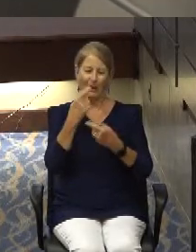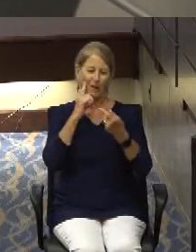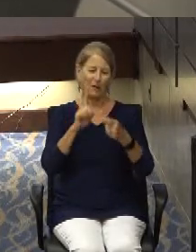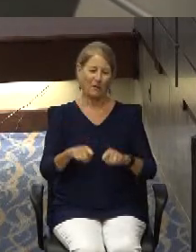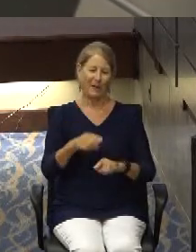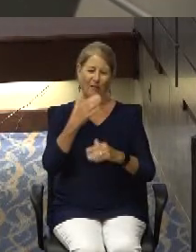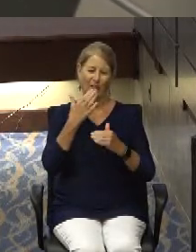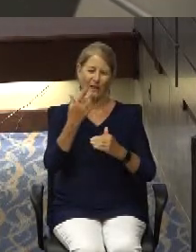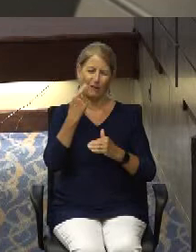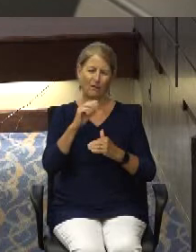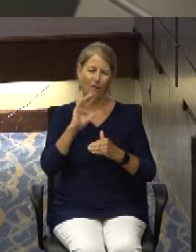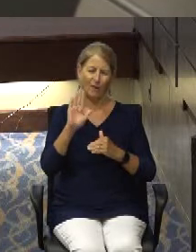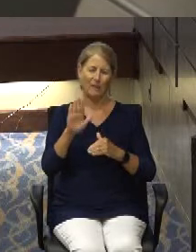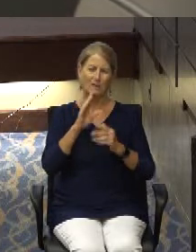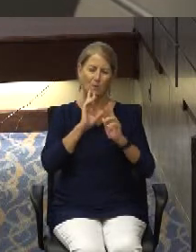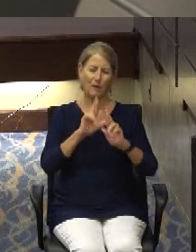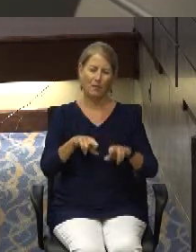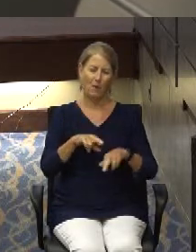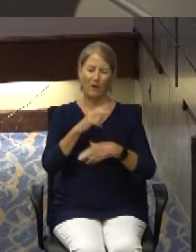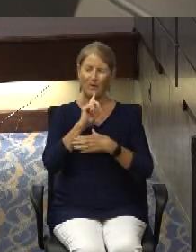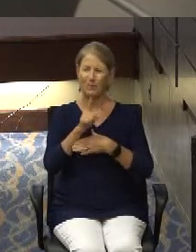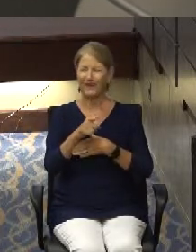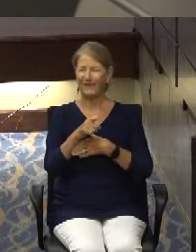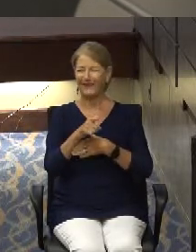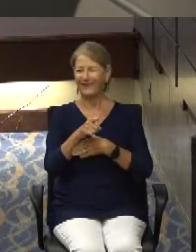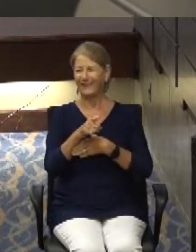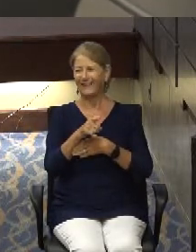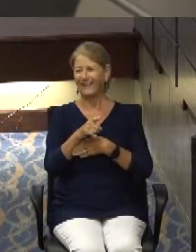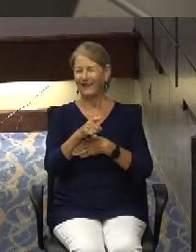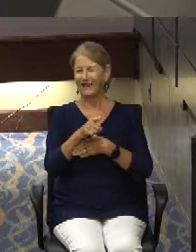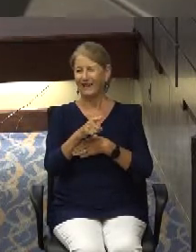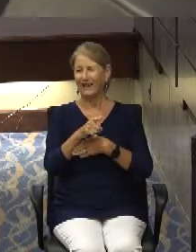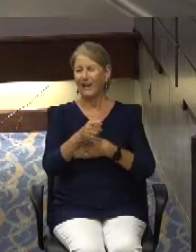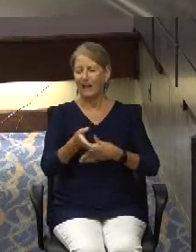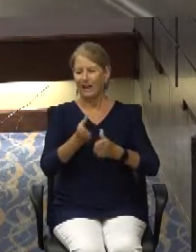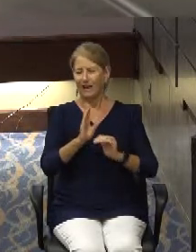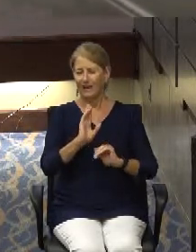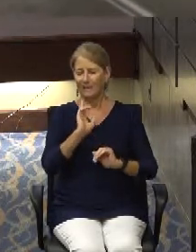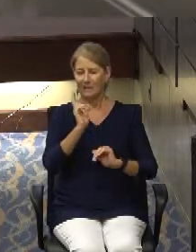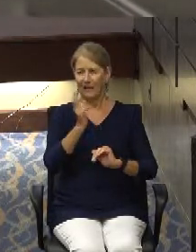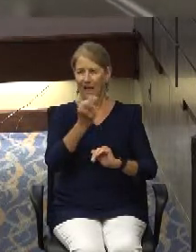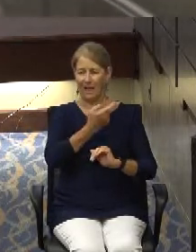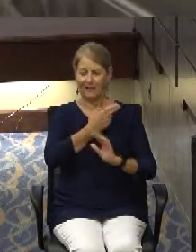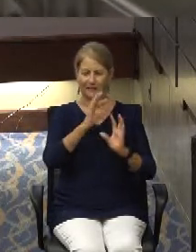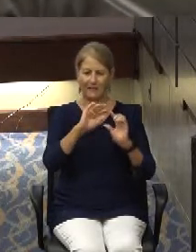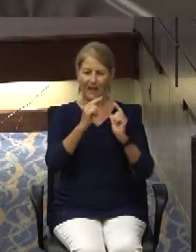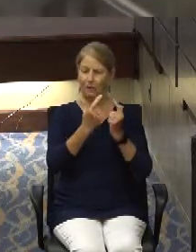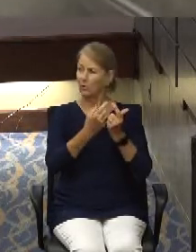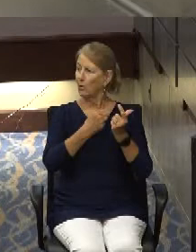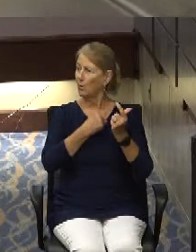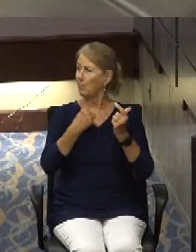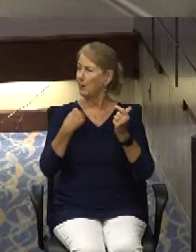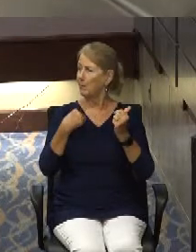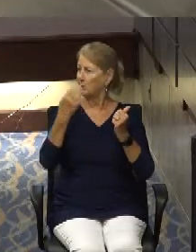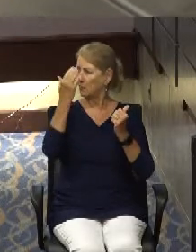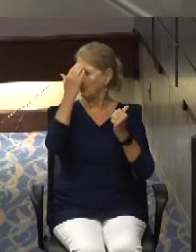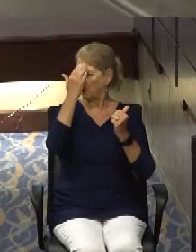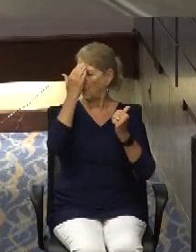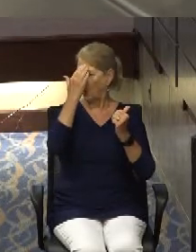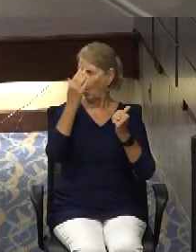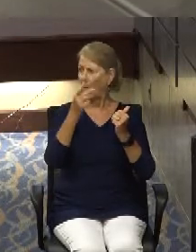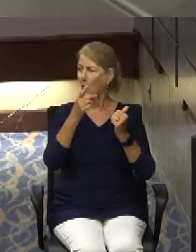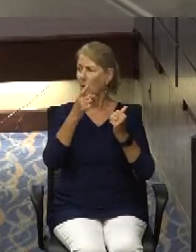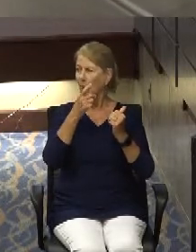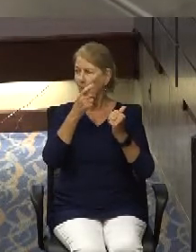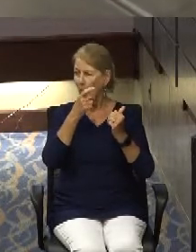Thank you for this report. It really lets us as council members know what, we get